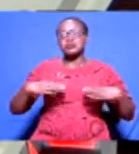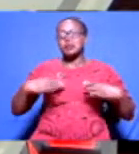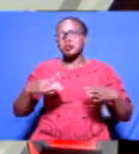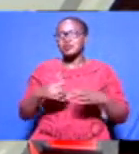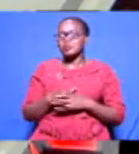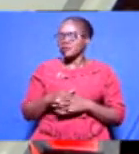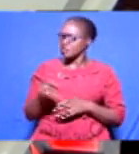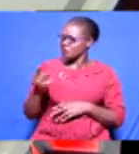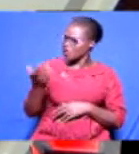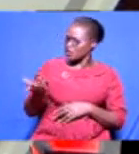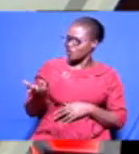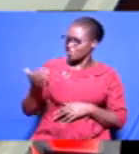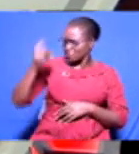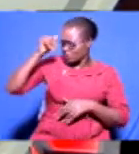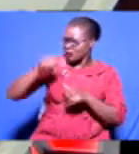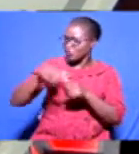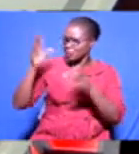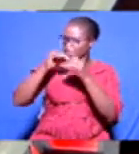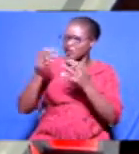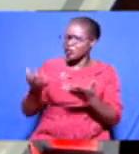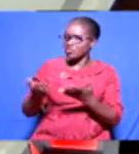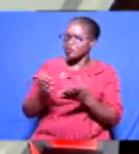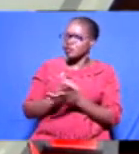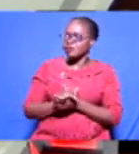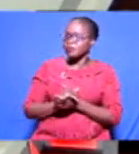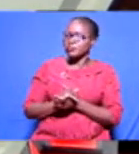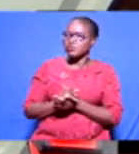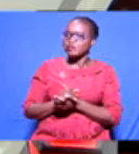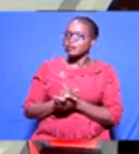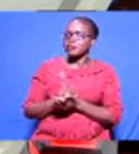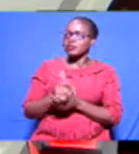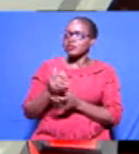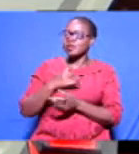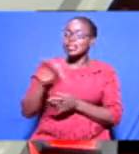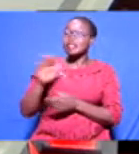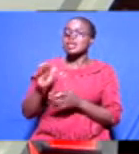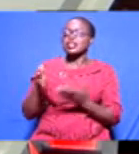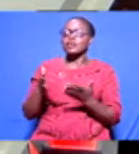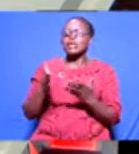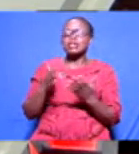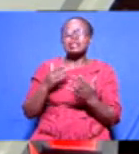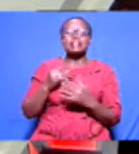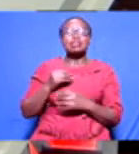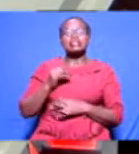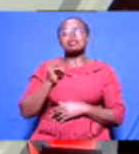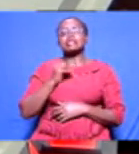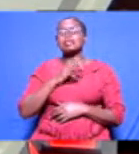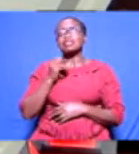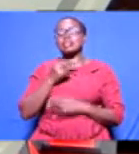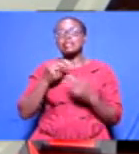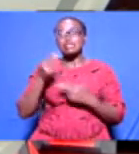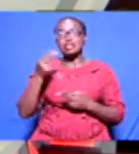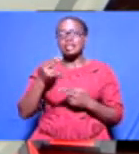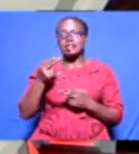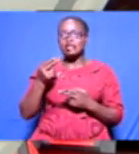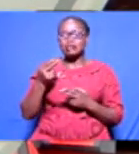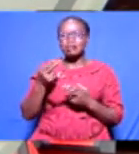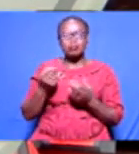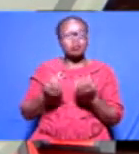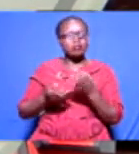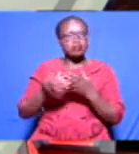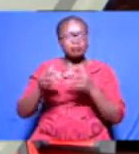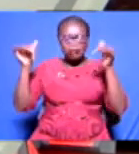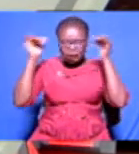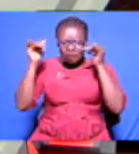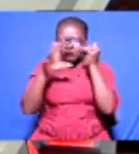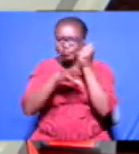about you? How do you remember the late president? For me, coming from an area where tension remains high due to the resurgence of the cattle